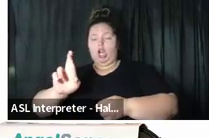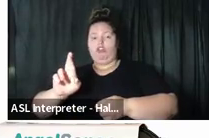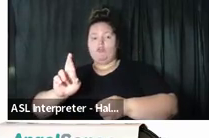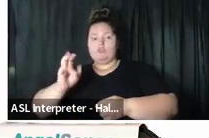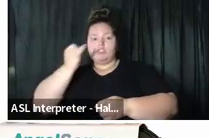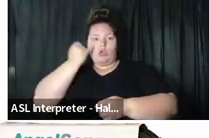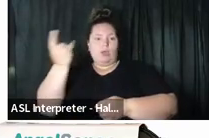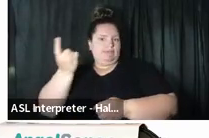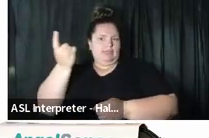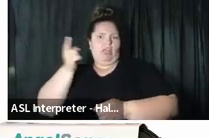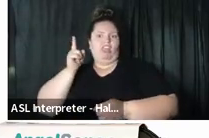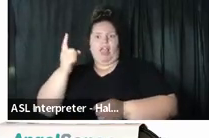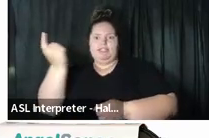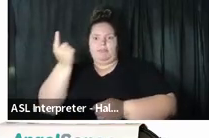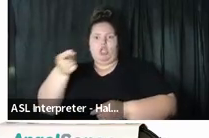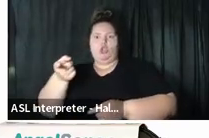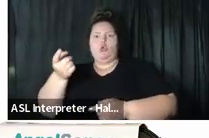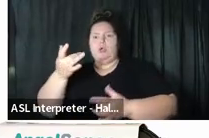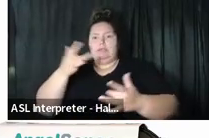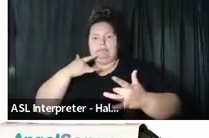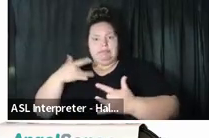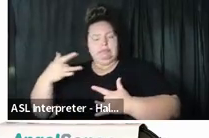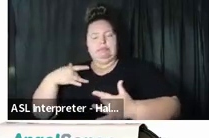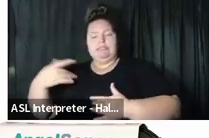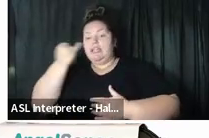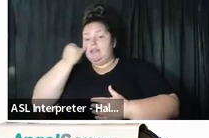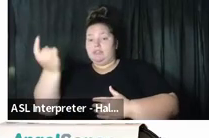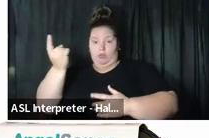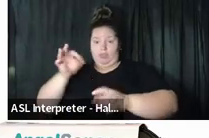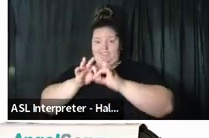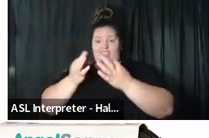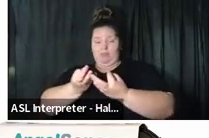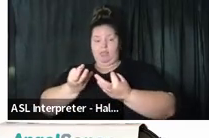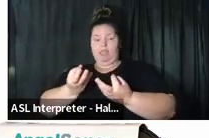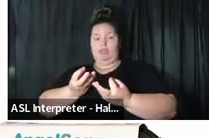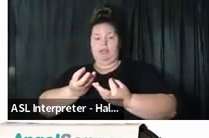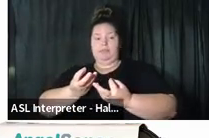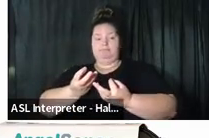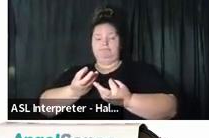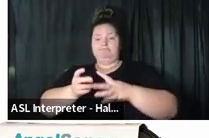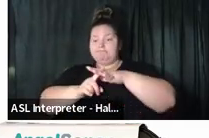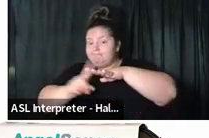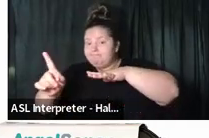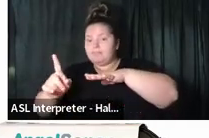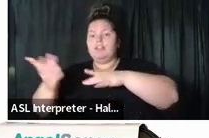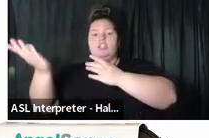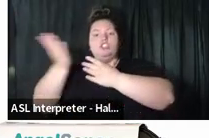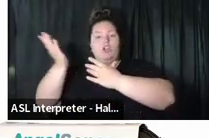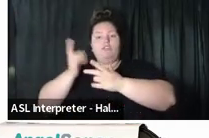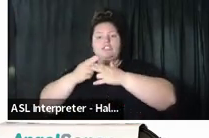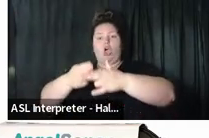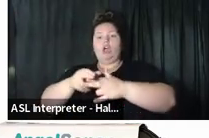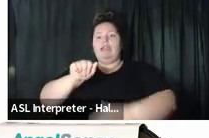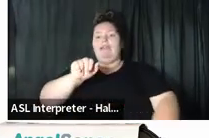you're worried about with someone in the family, there's this service called Angel Sense,